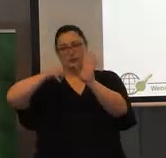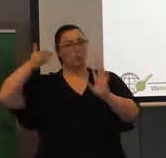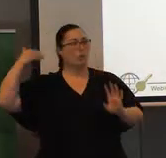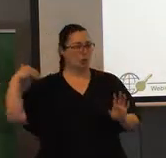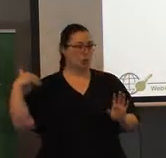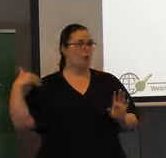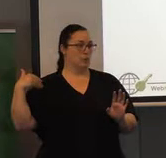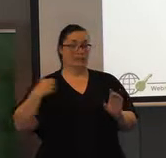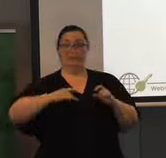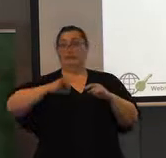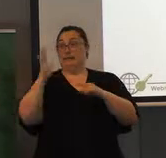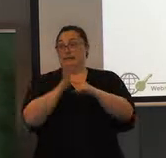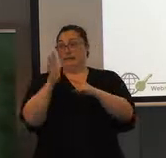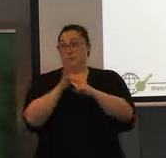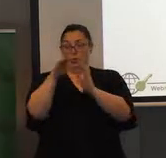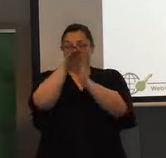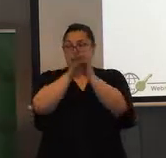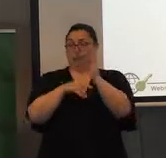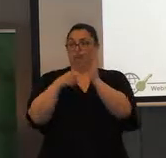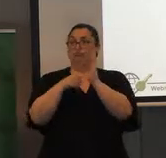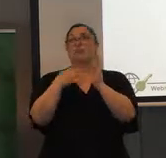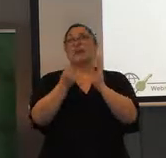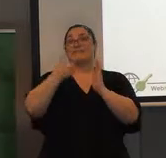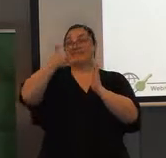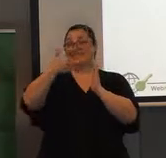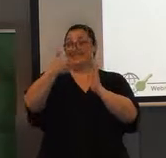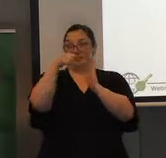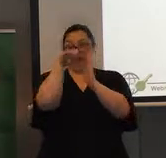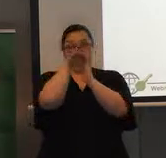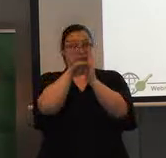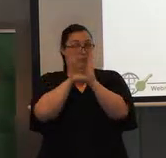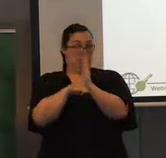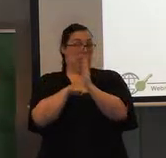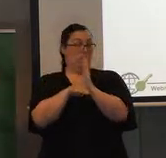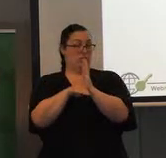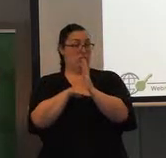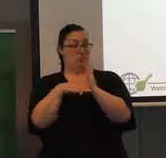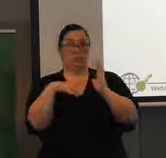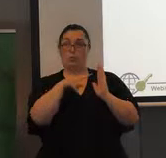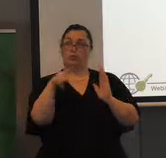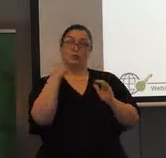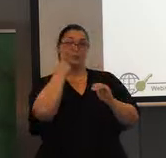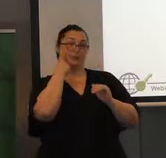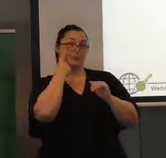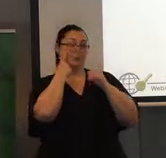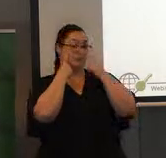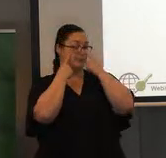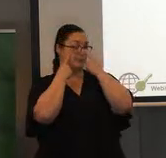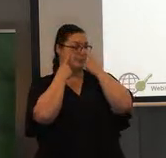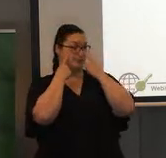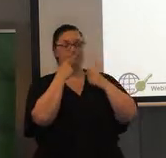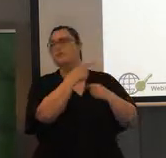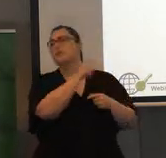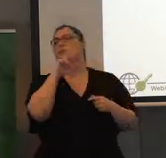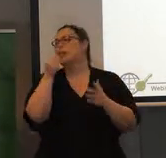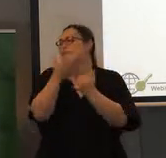years ago. There's some really important principles. There's about 6 principles here that I'd like you to watch. As I said, you'll be